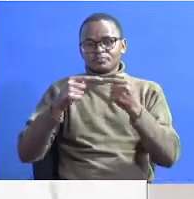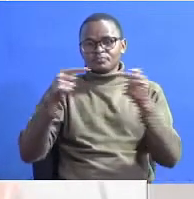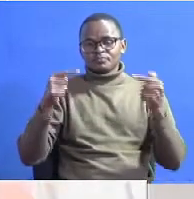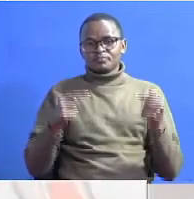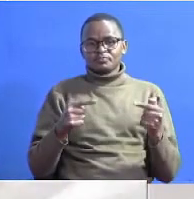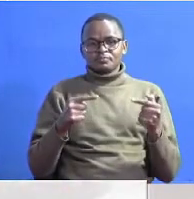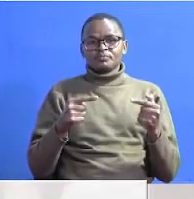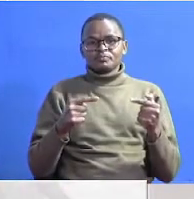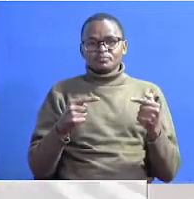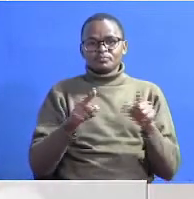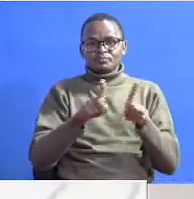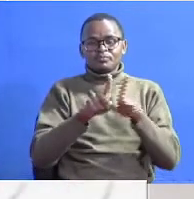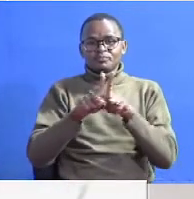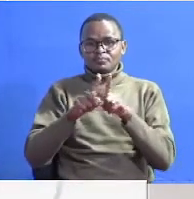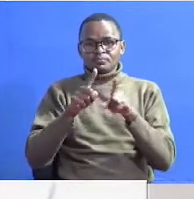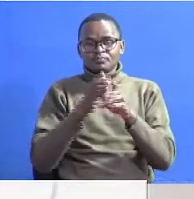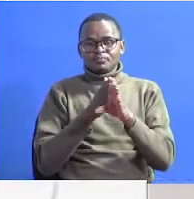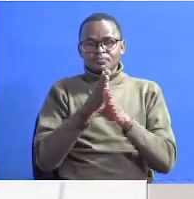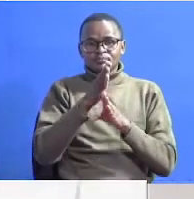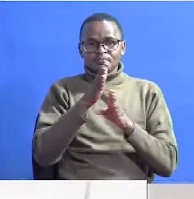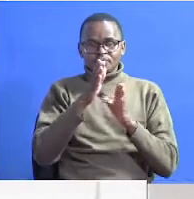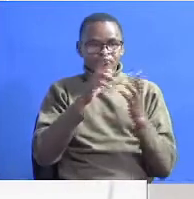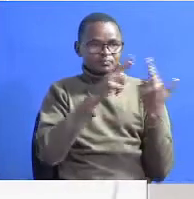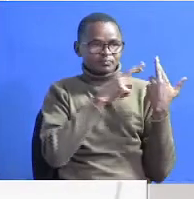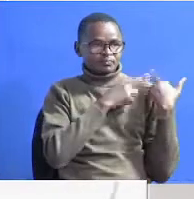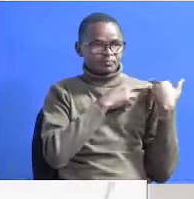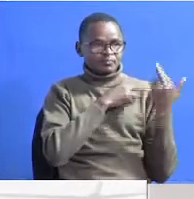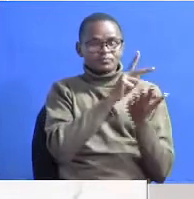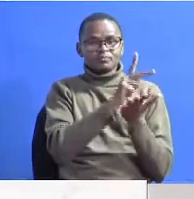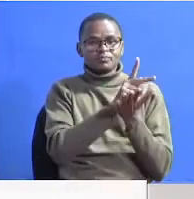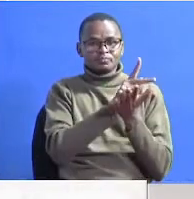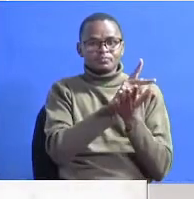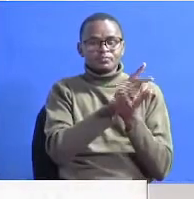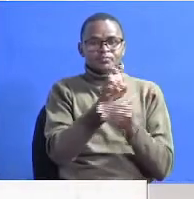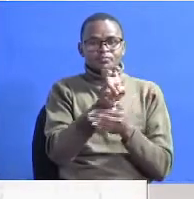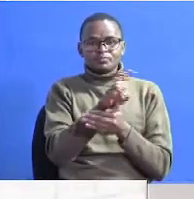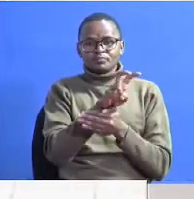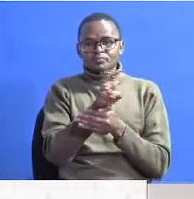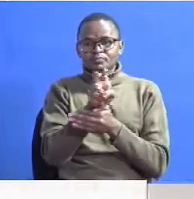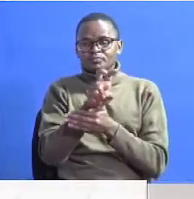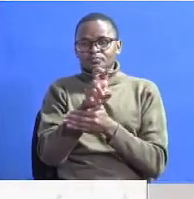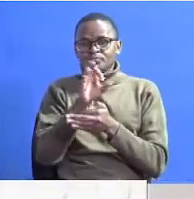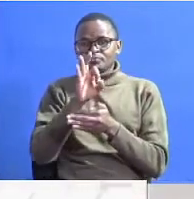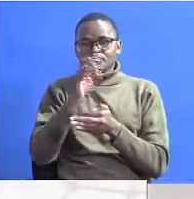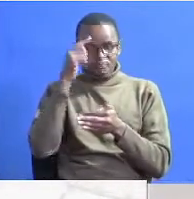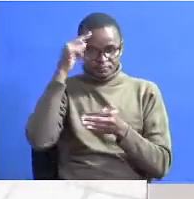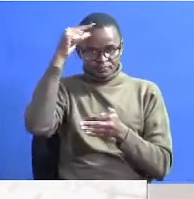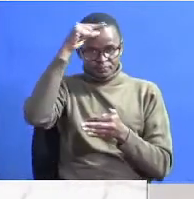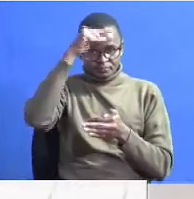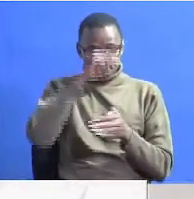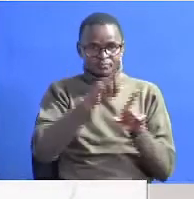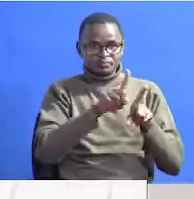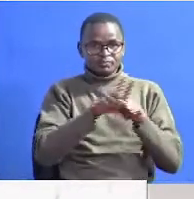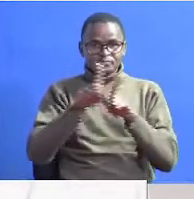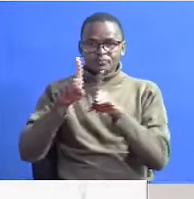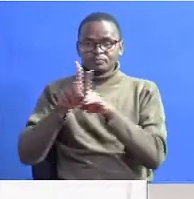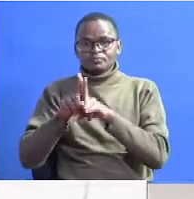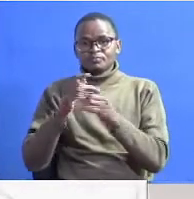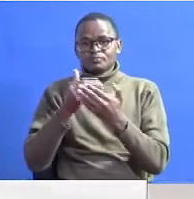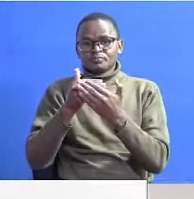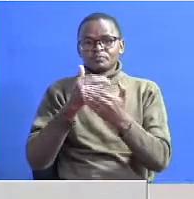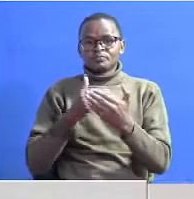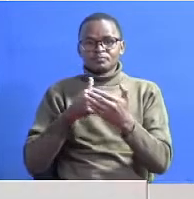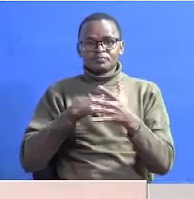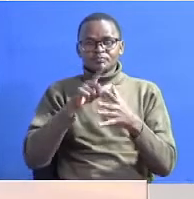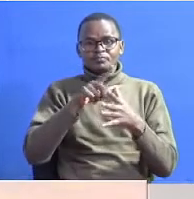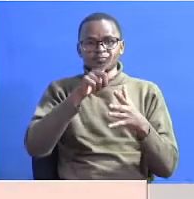opposition could also play a major role, of course, in keeping checks into the government. But as I've said before, we have